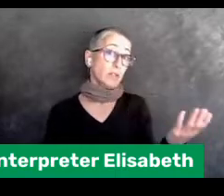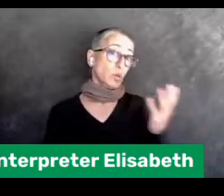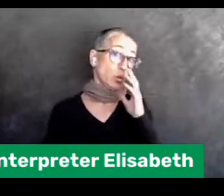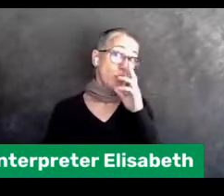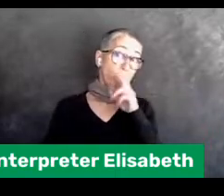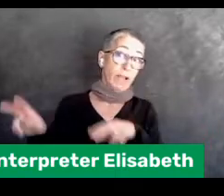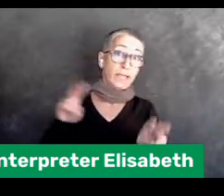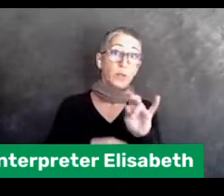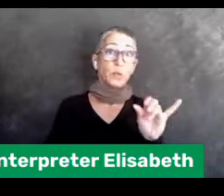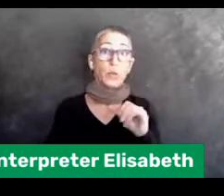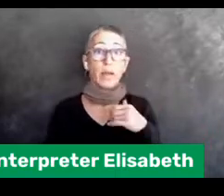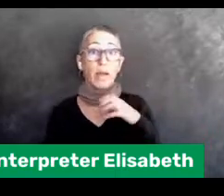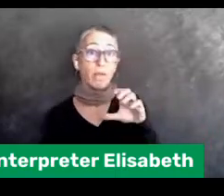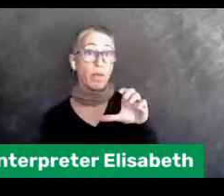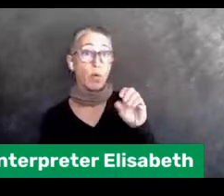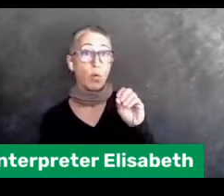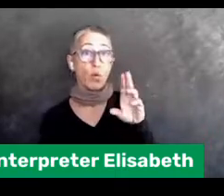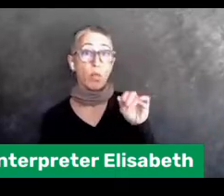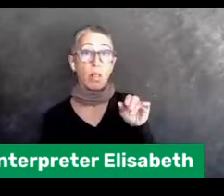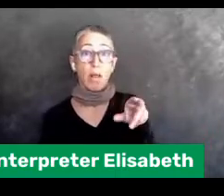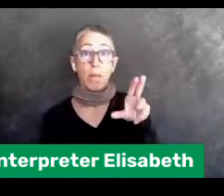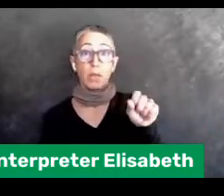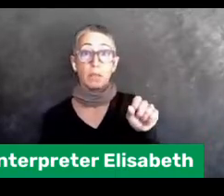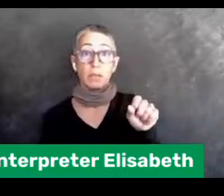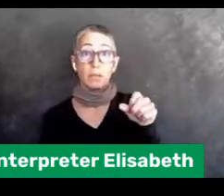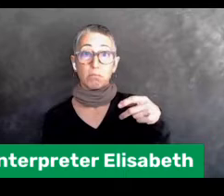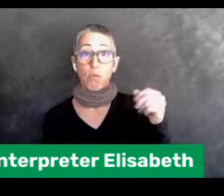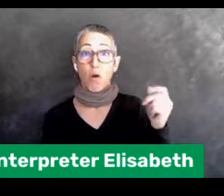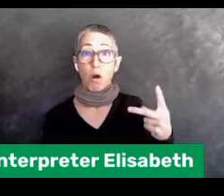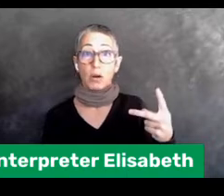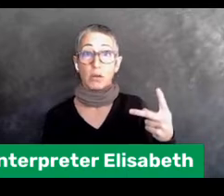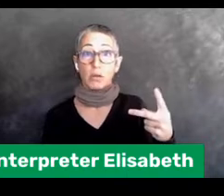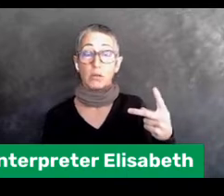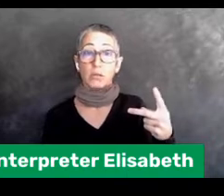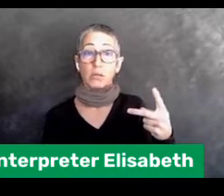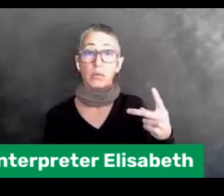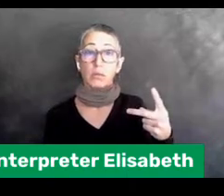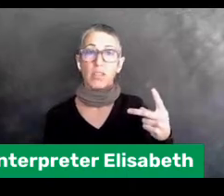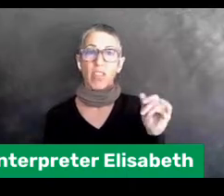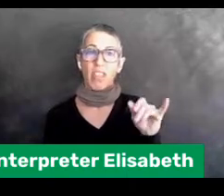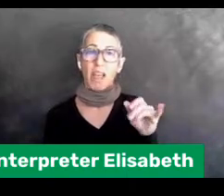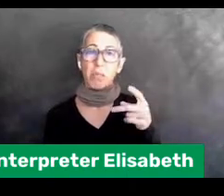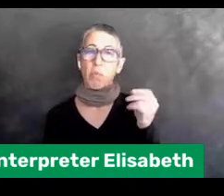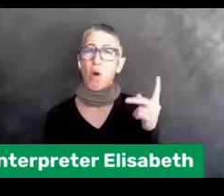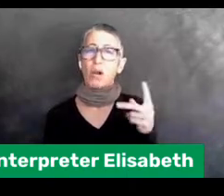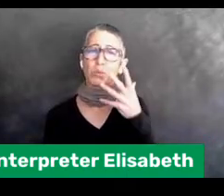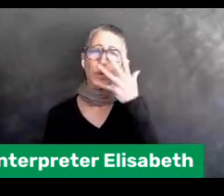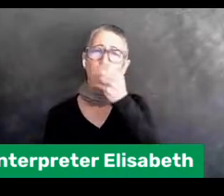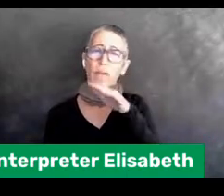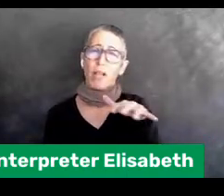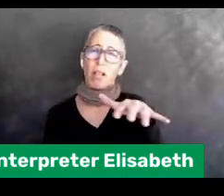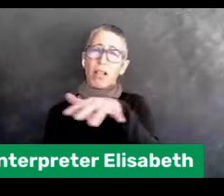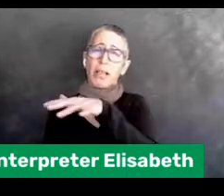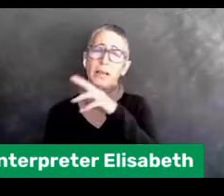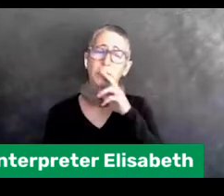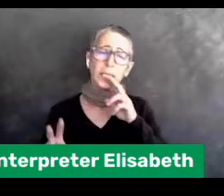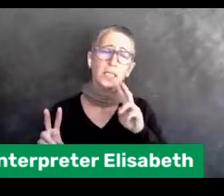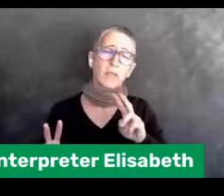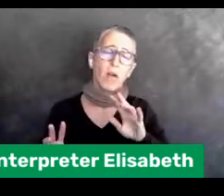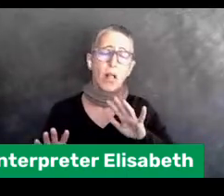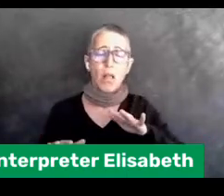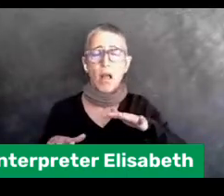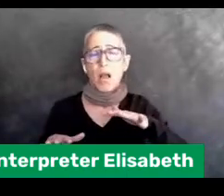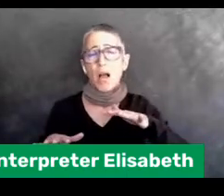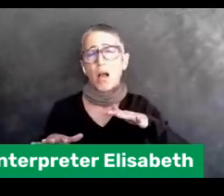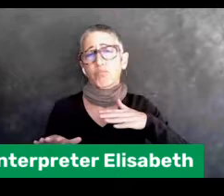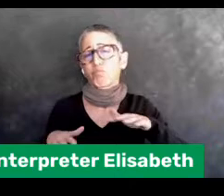beautiful Columbus Park, which provides peace and relaxation. And whenever I walk over there, I